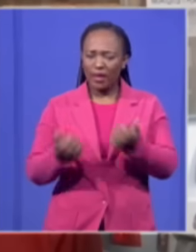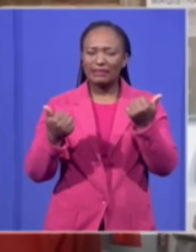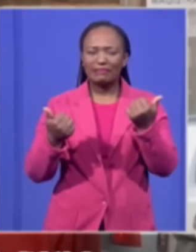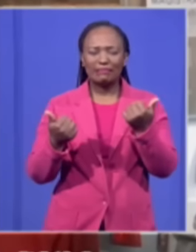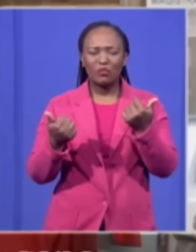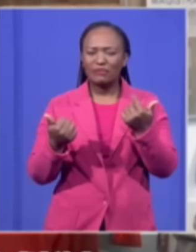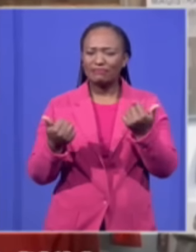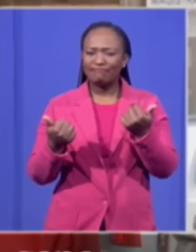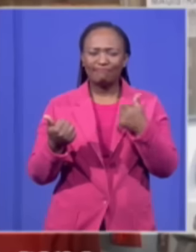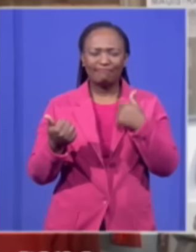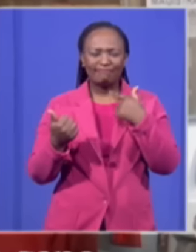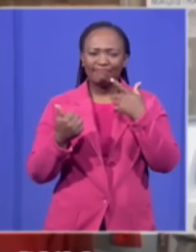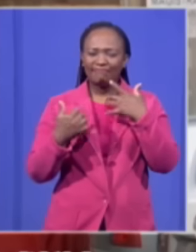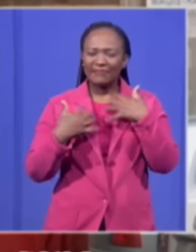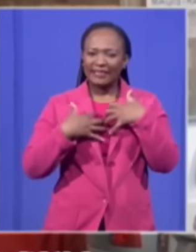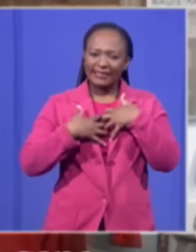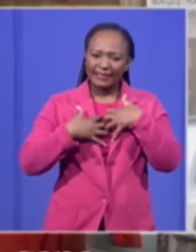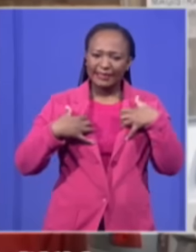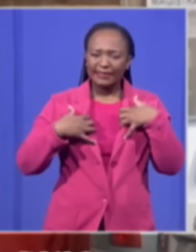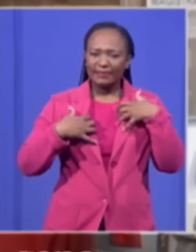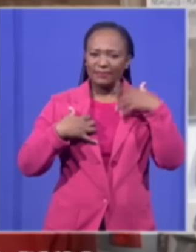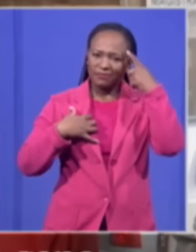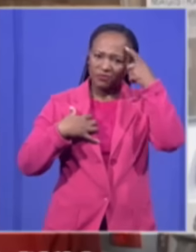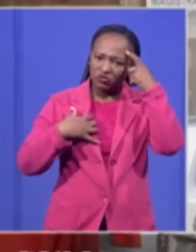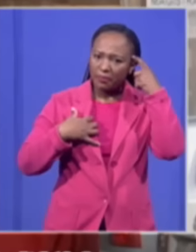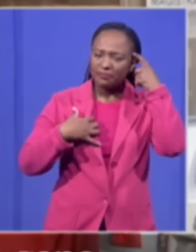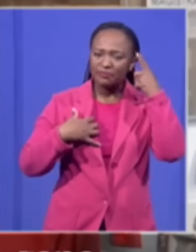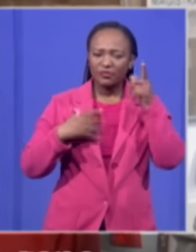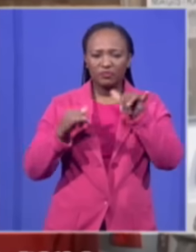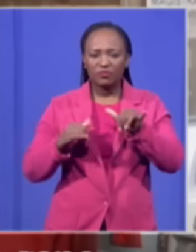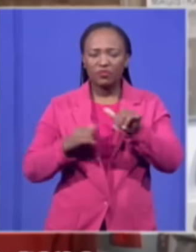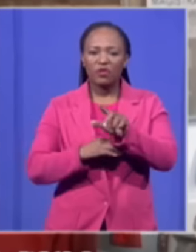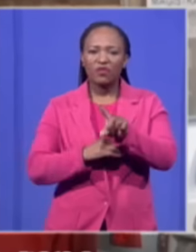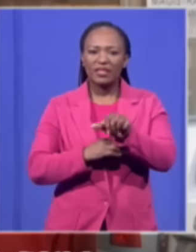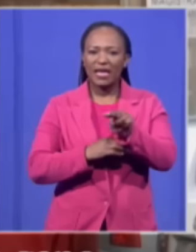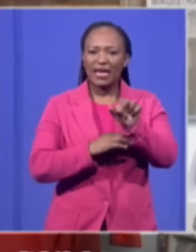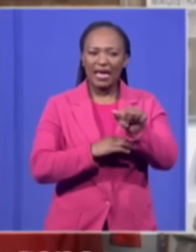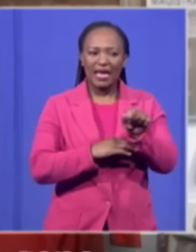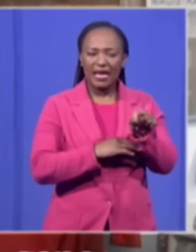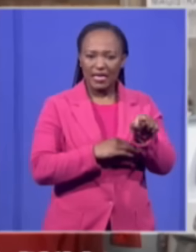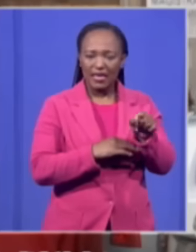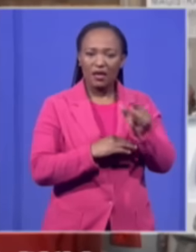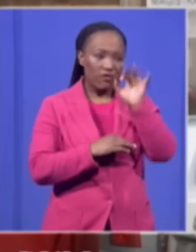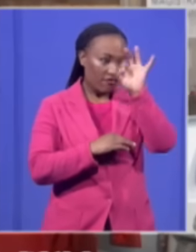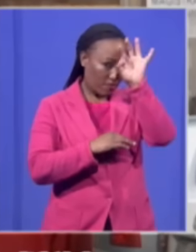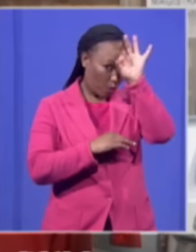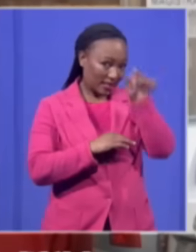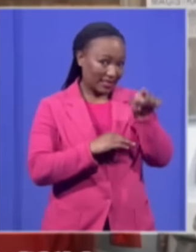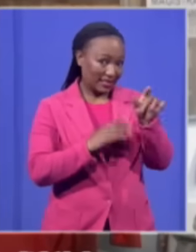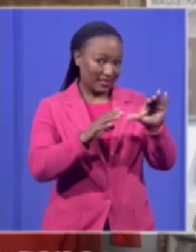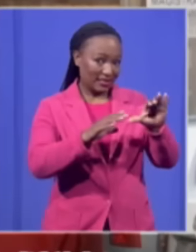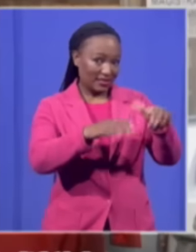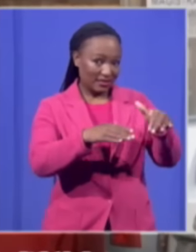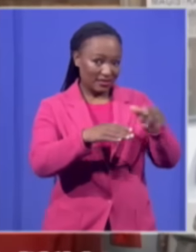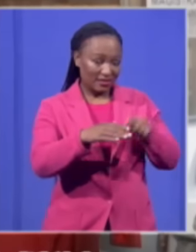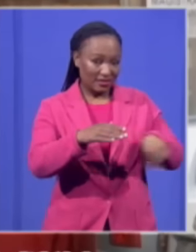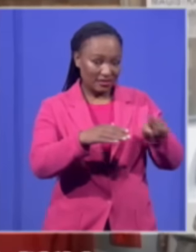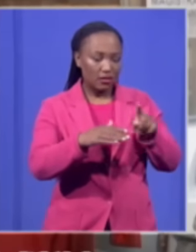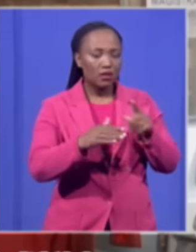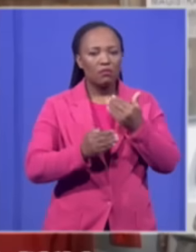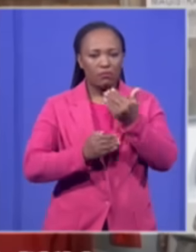and the DNA from the forensics. So it's still an ongoing process.